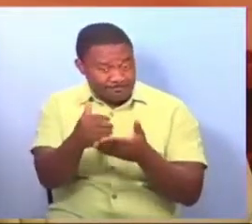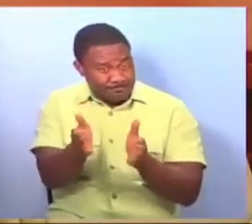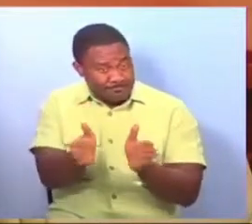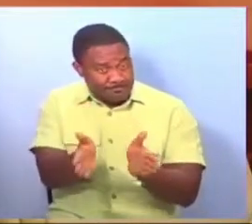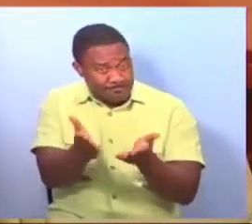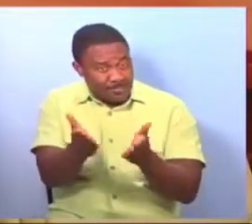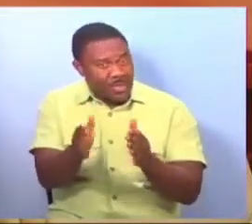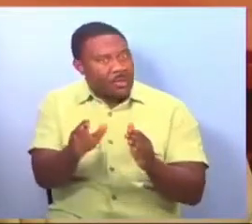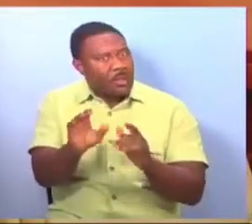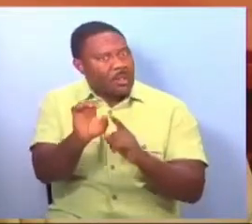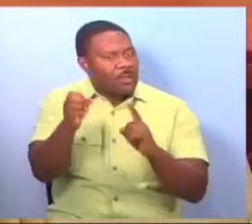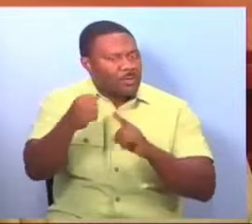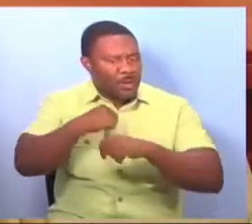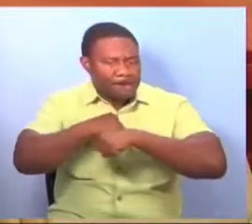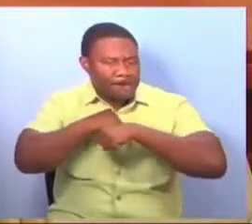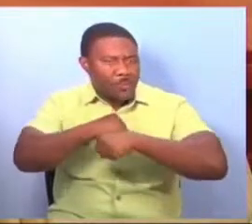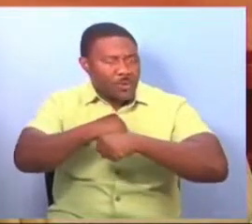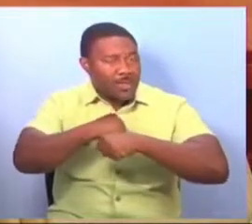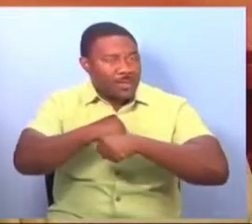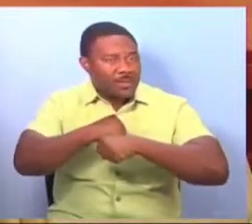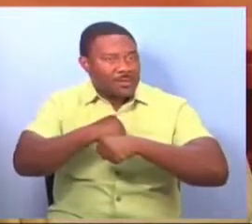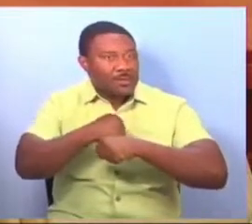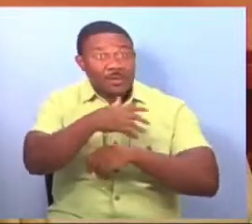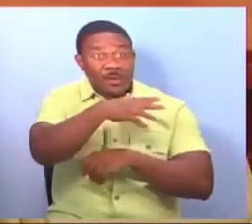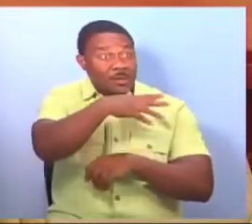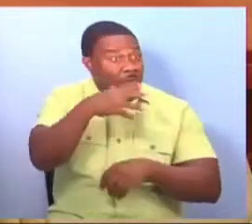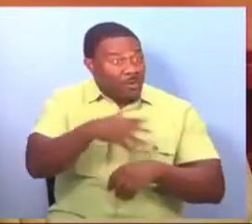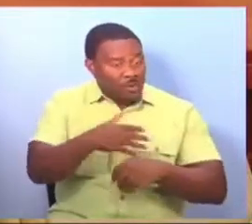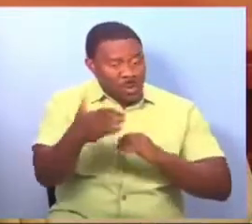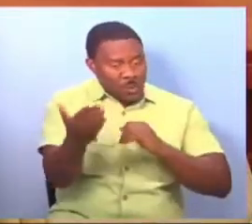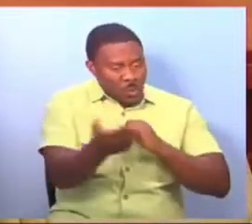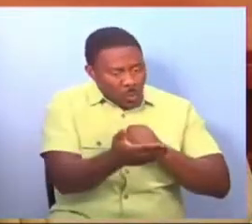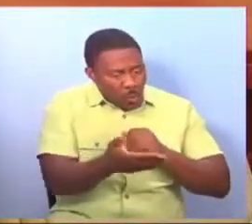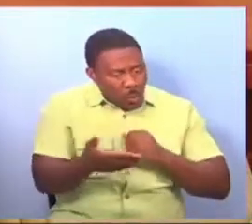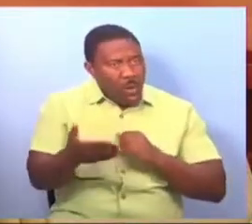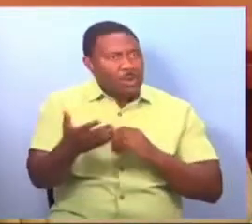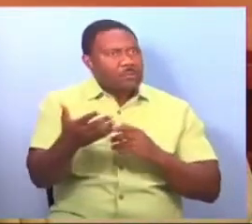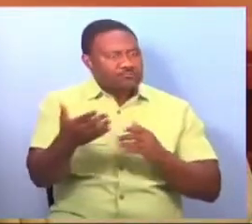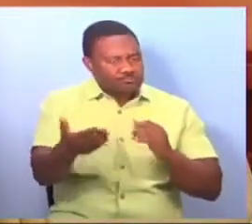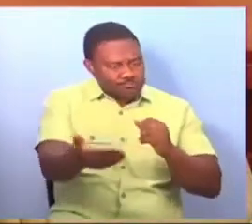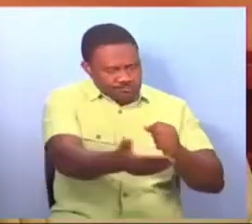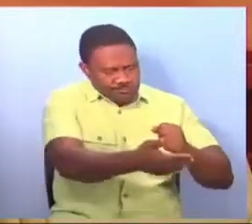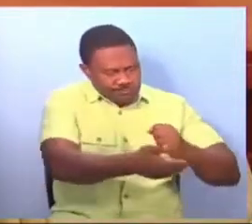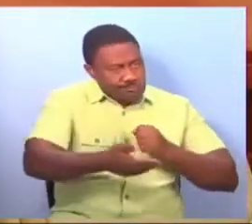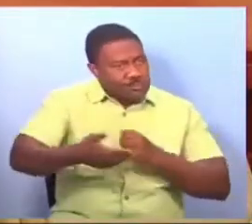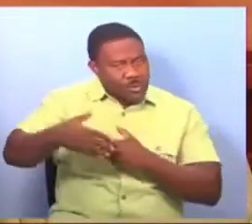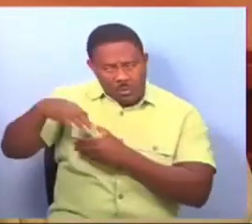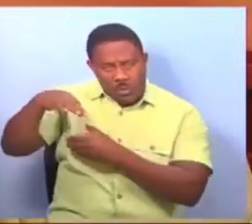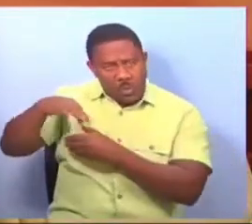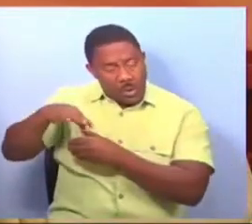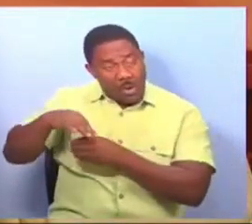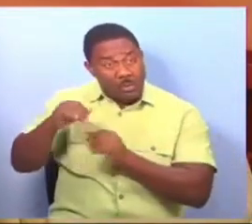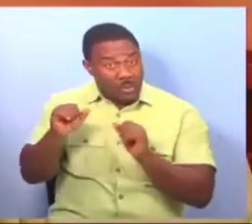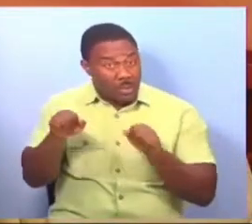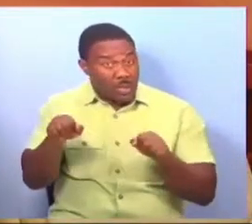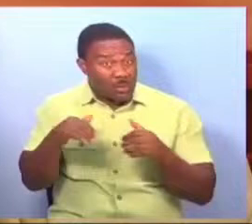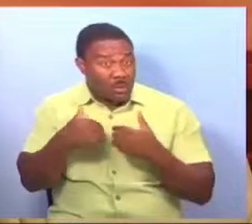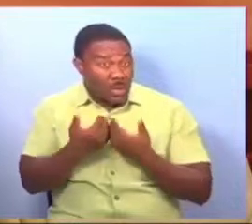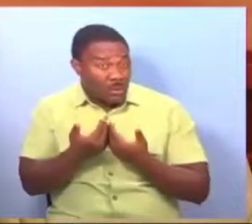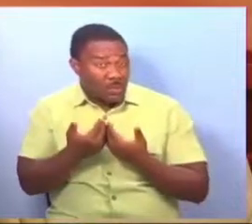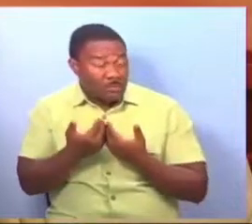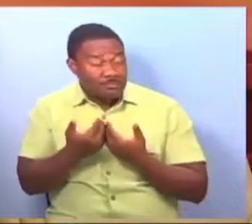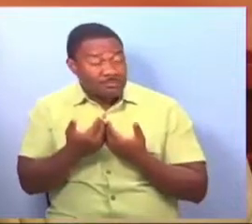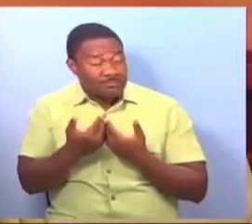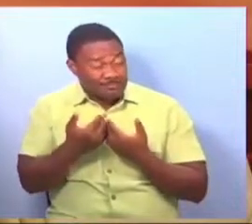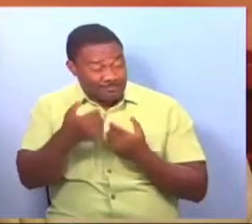that the environment is protected, farmers get the benefits of their toil on the land? And mind you, Mr.